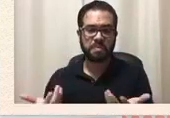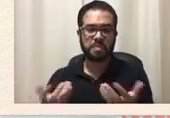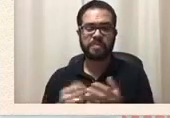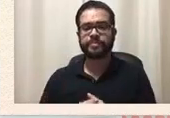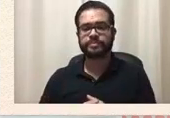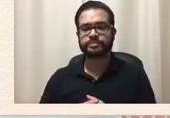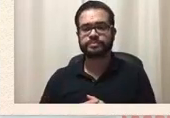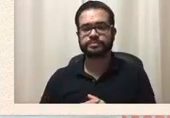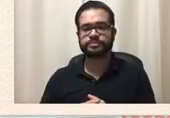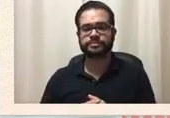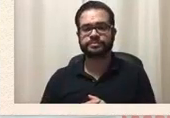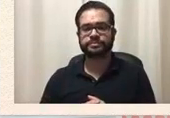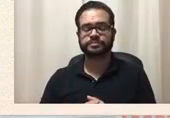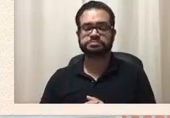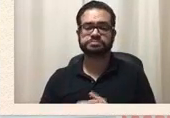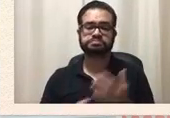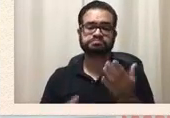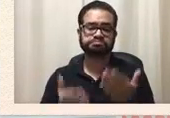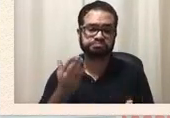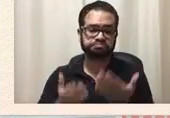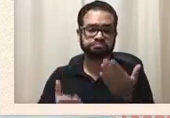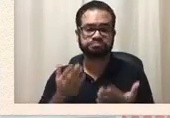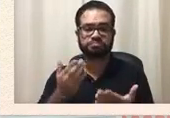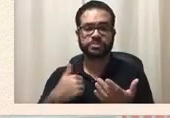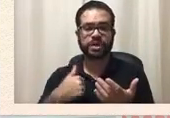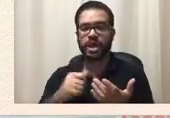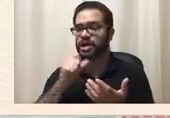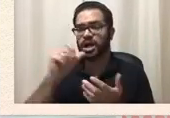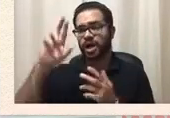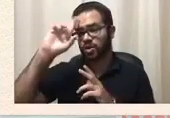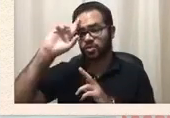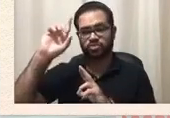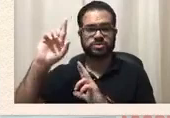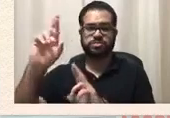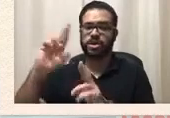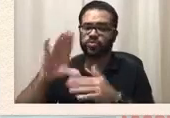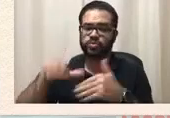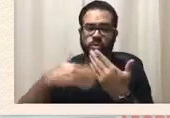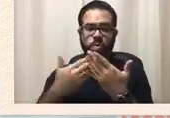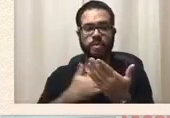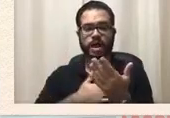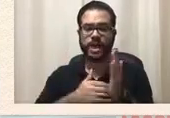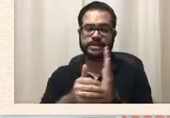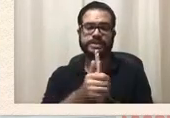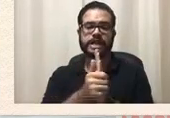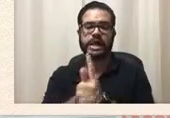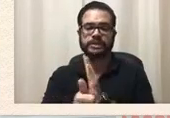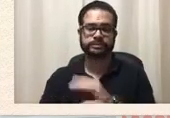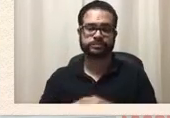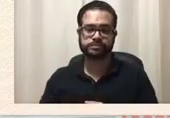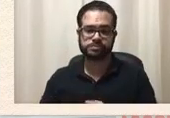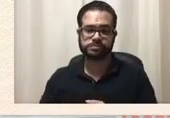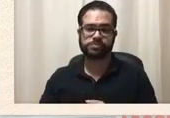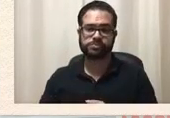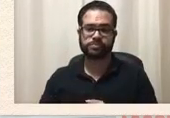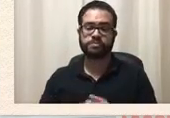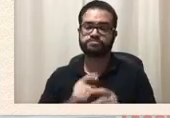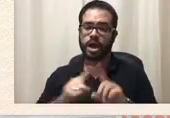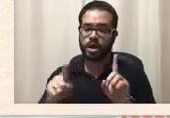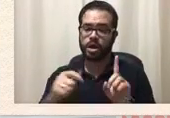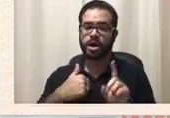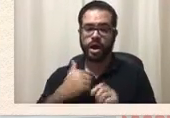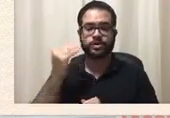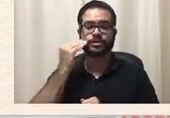Perhaps I simply did not respect my many talents. What I do know is that